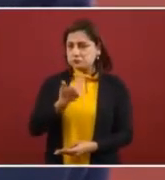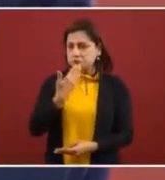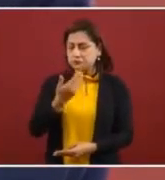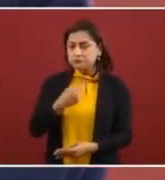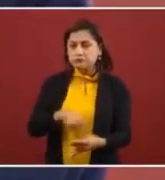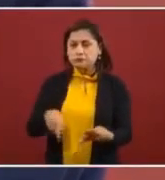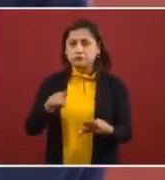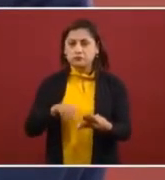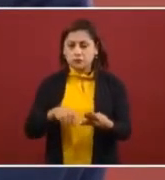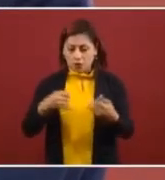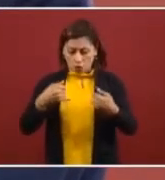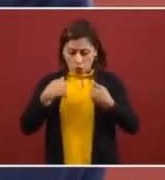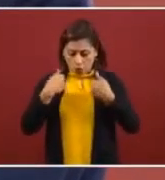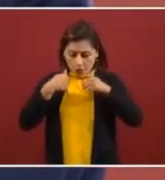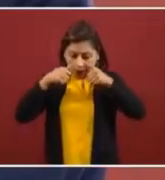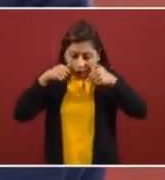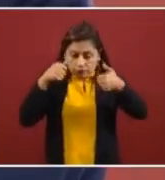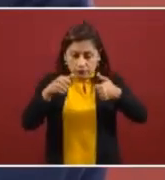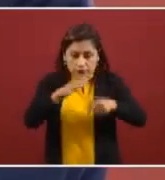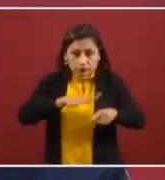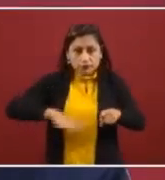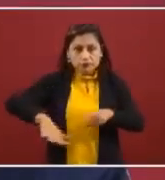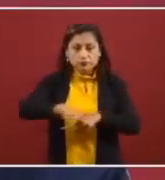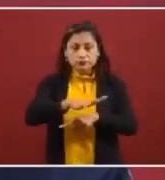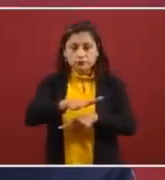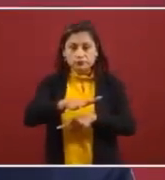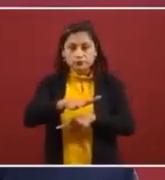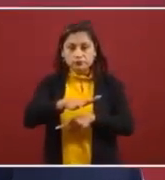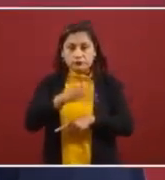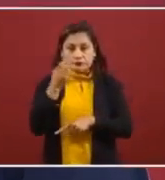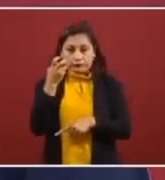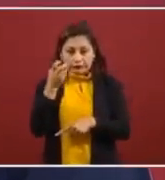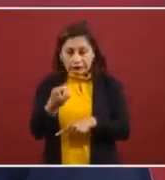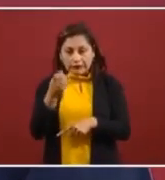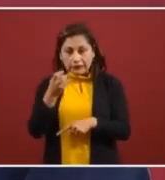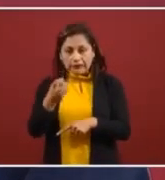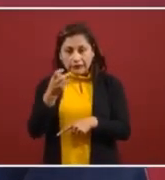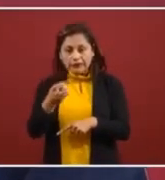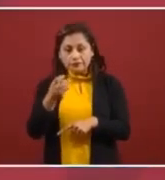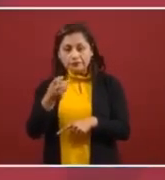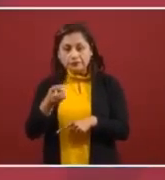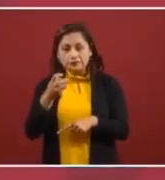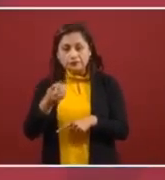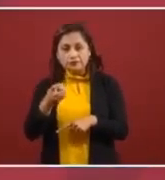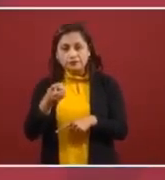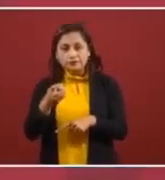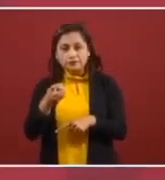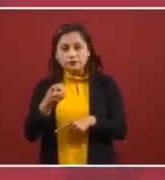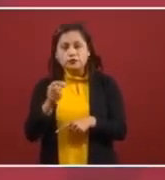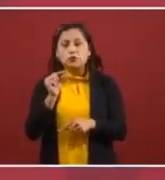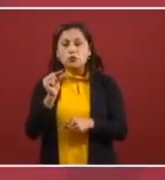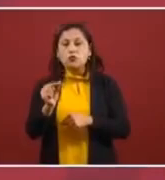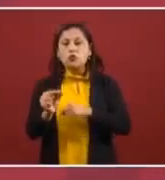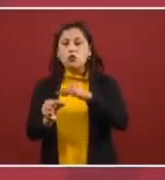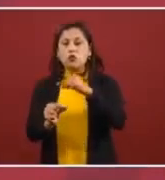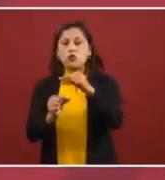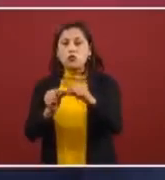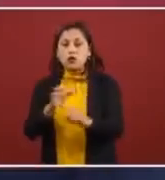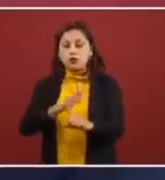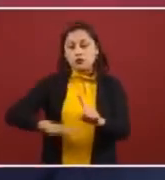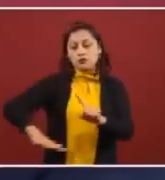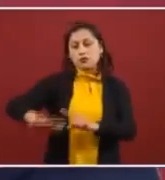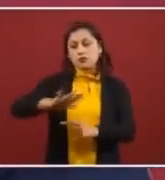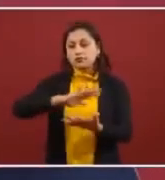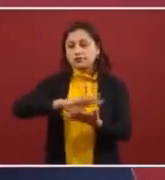income, good health, attend to the youth, and that we